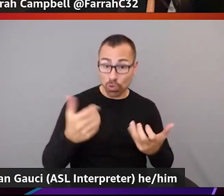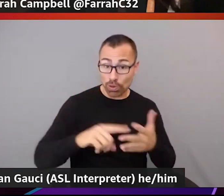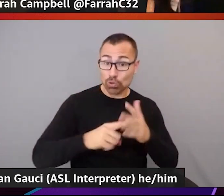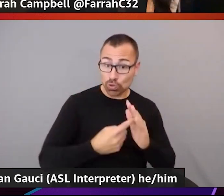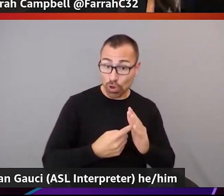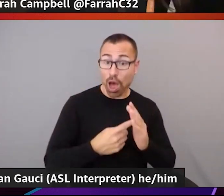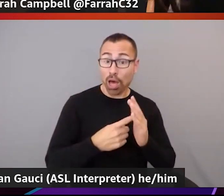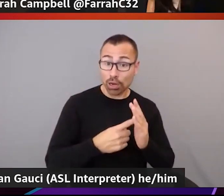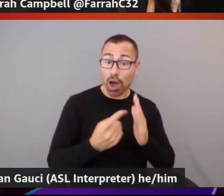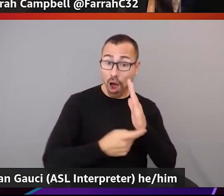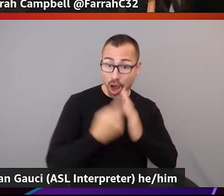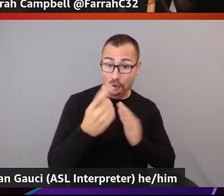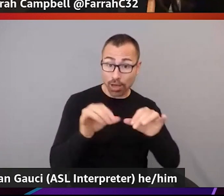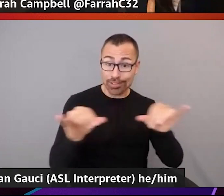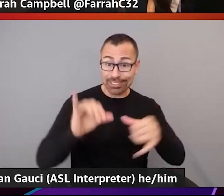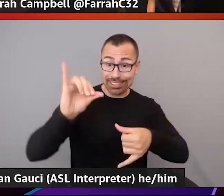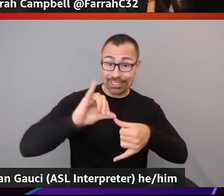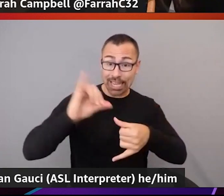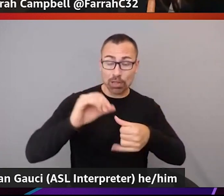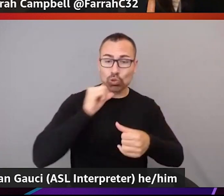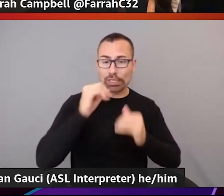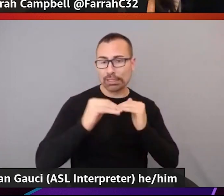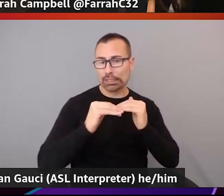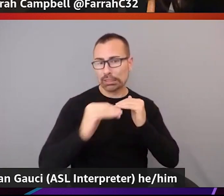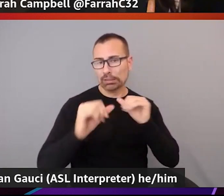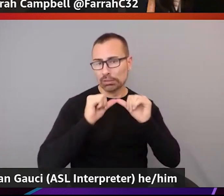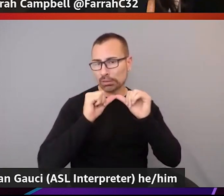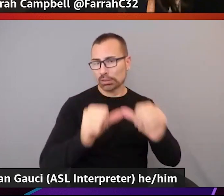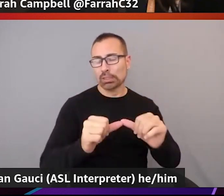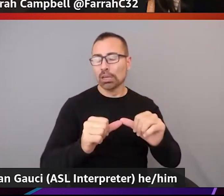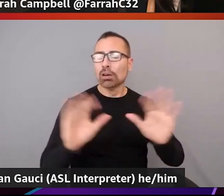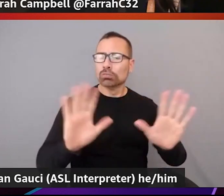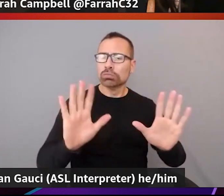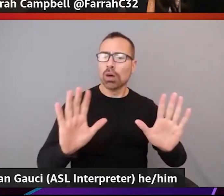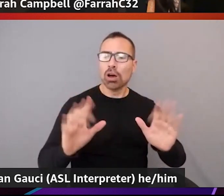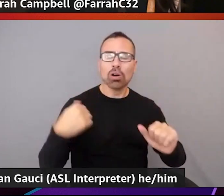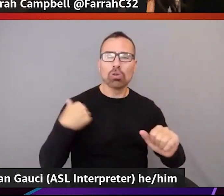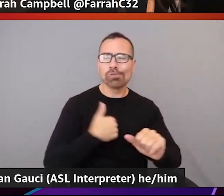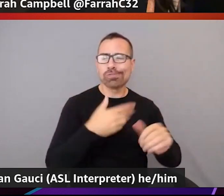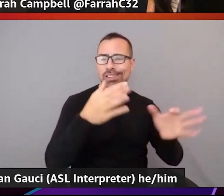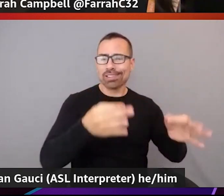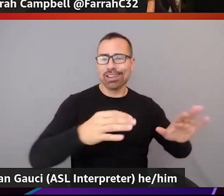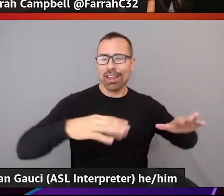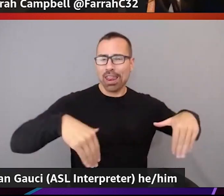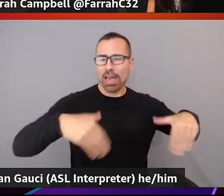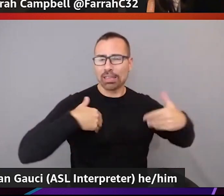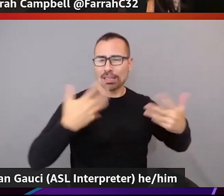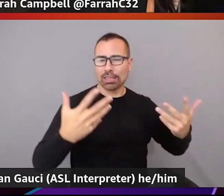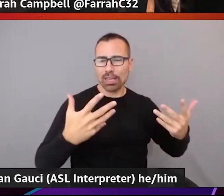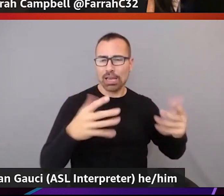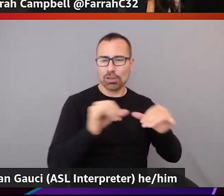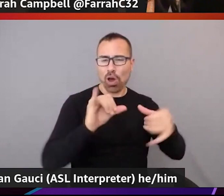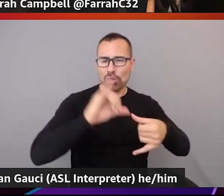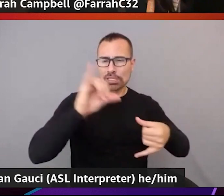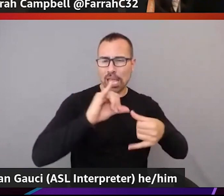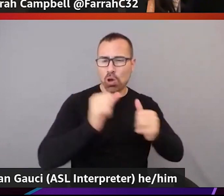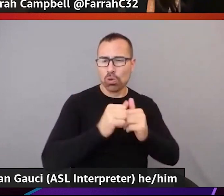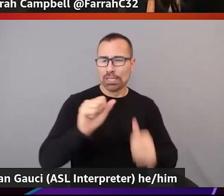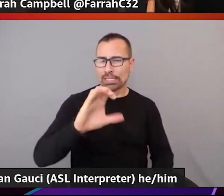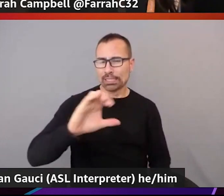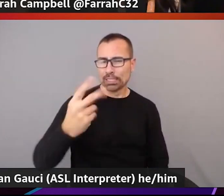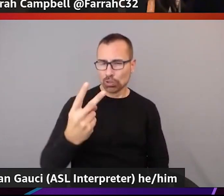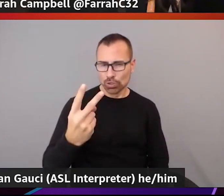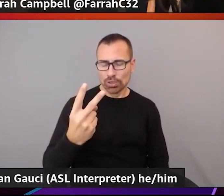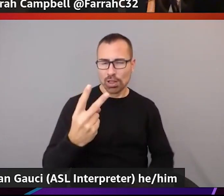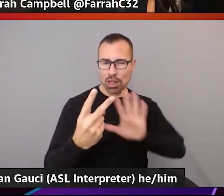static farm? And the thought process was, let's not invest into auto scaling with EC2 as it stands. Let's actually